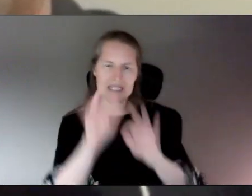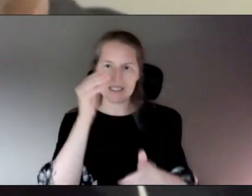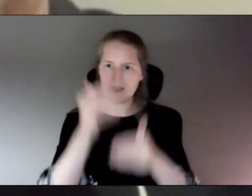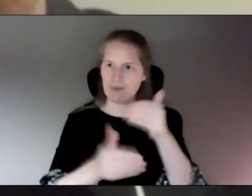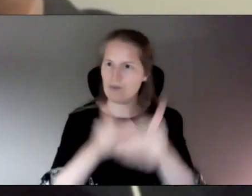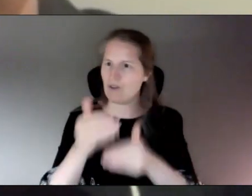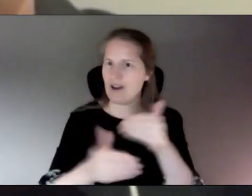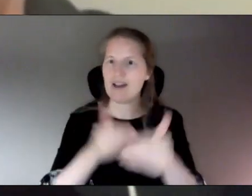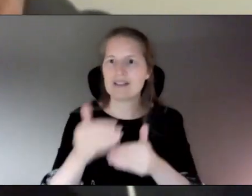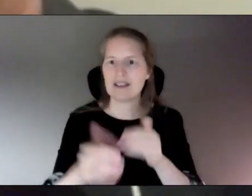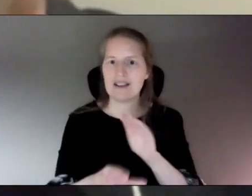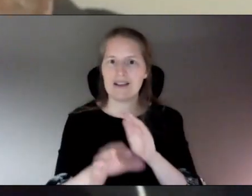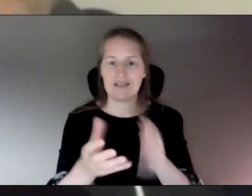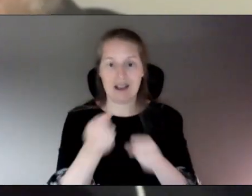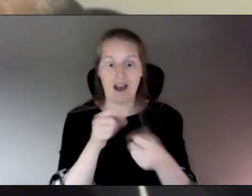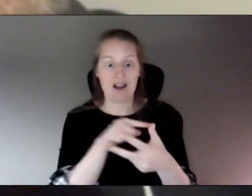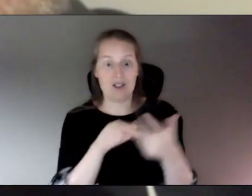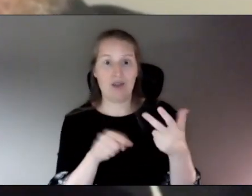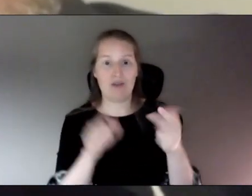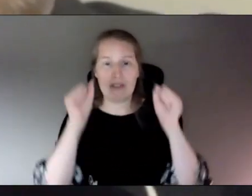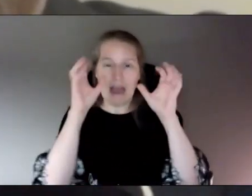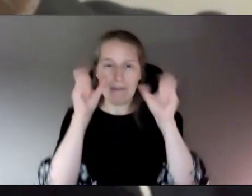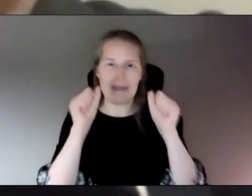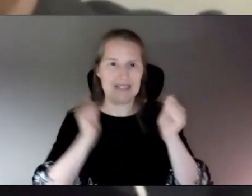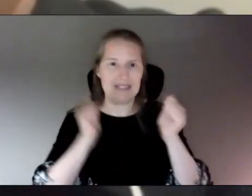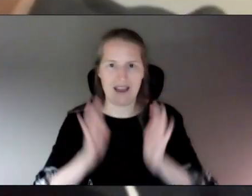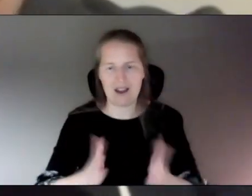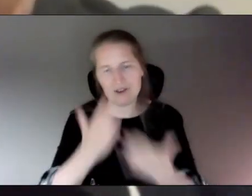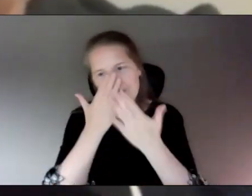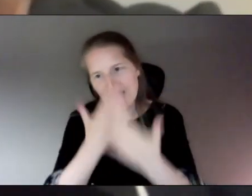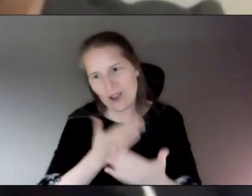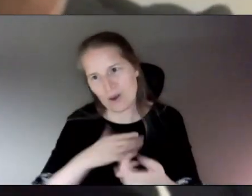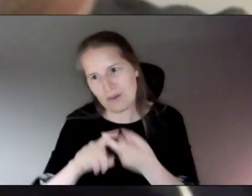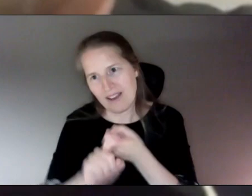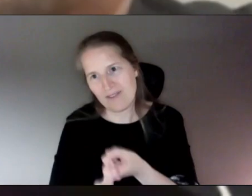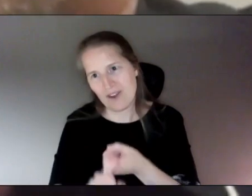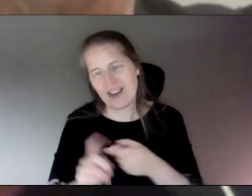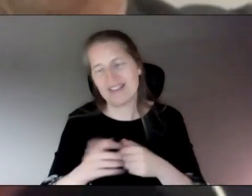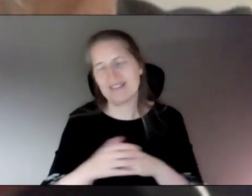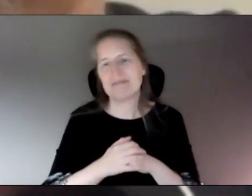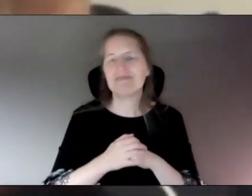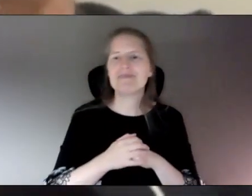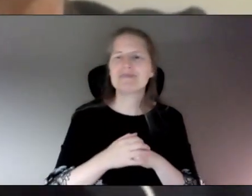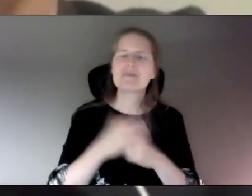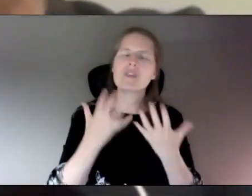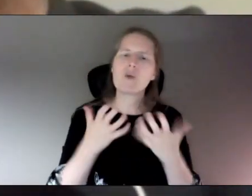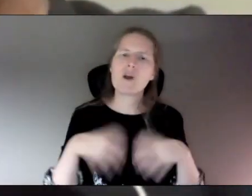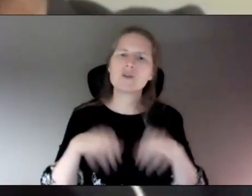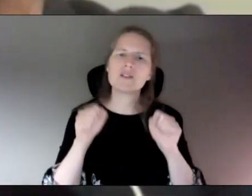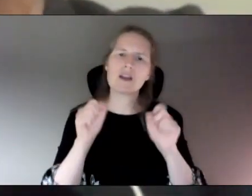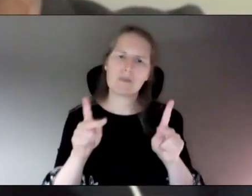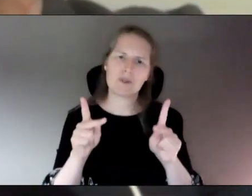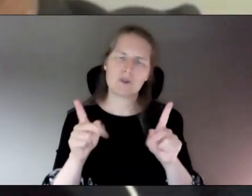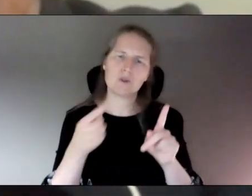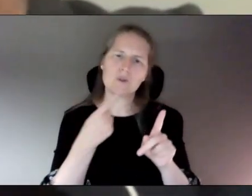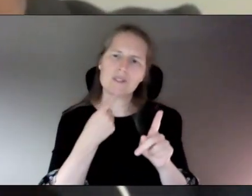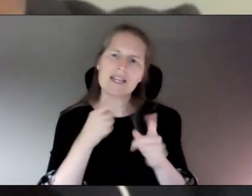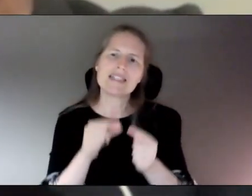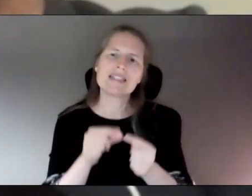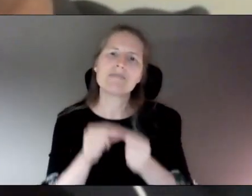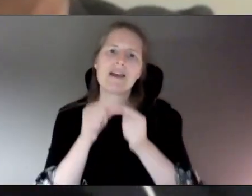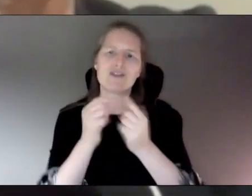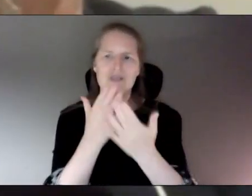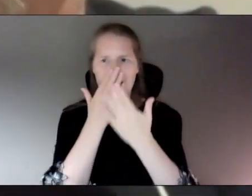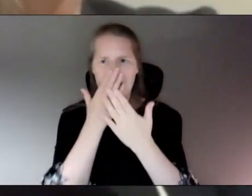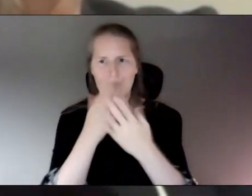three amazing actors. Thank you, my friend. I want to take an opportunity to pay special tribute to two very